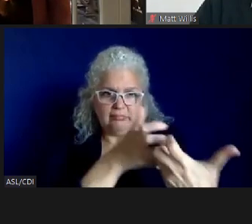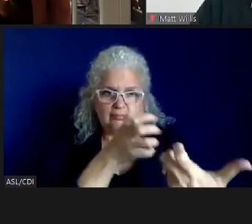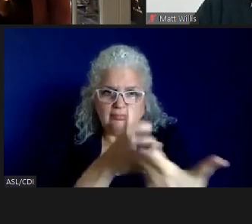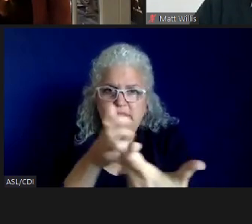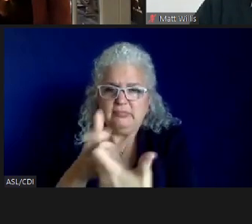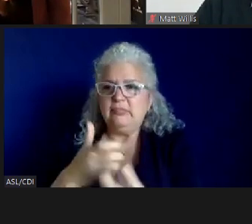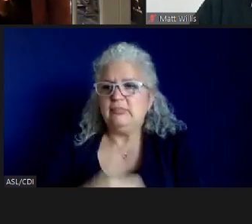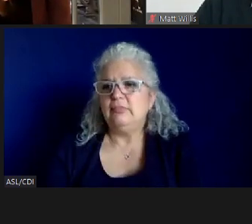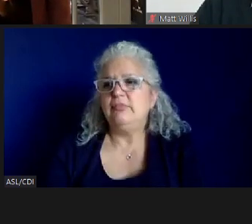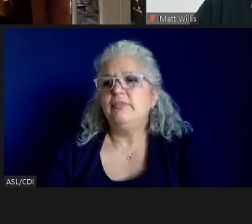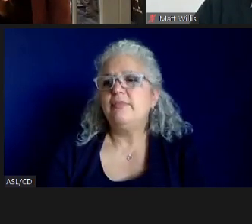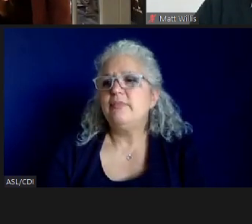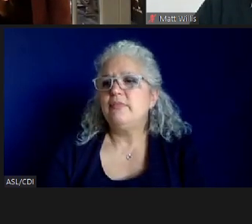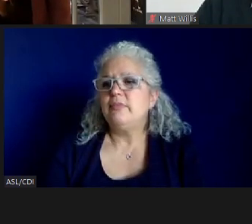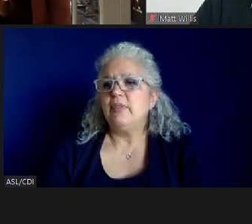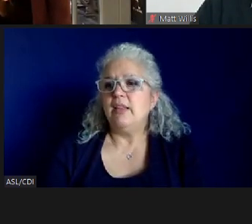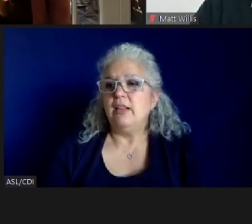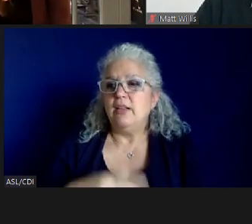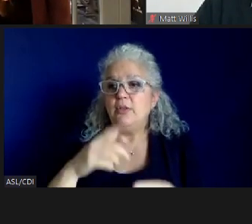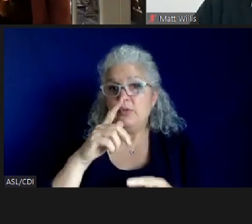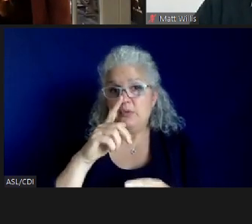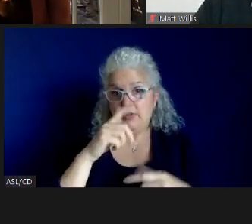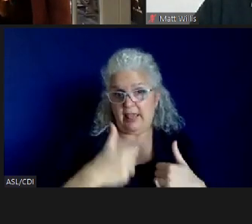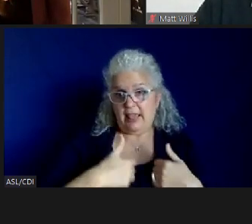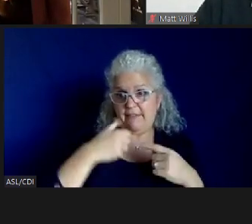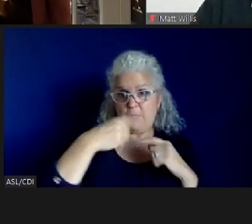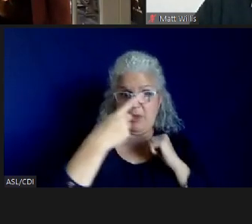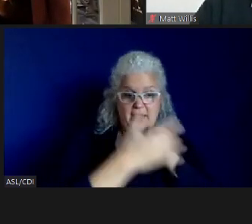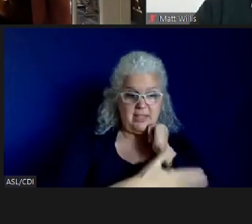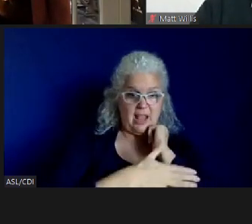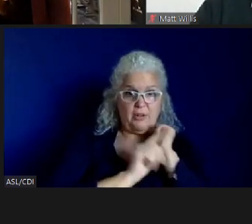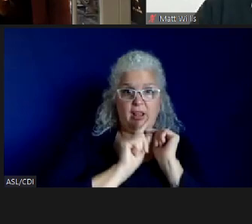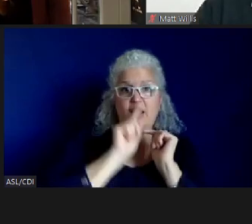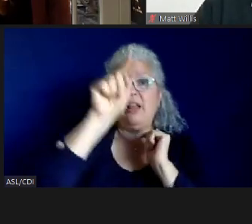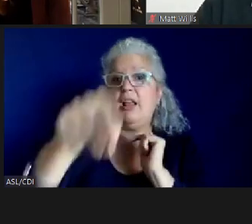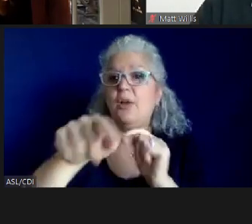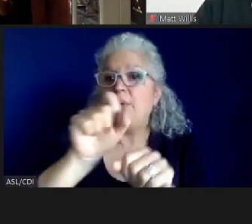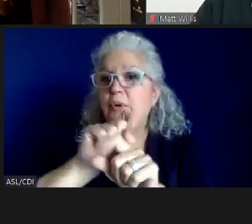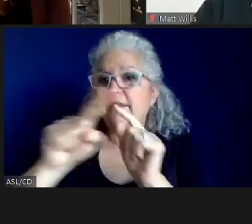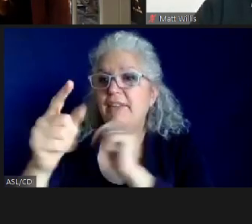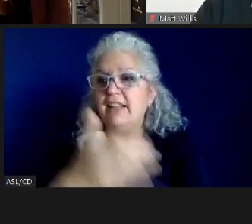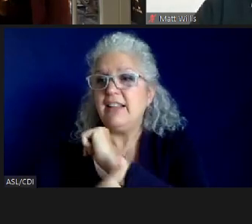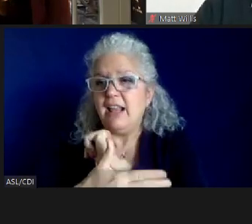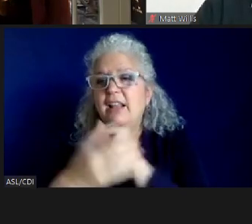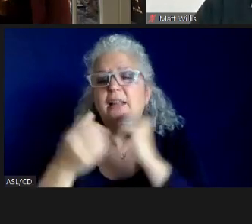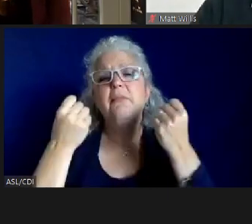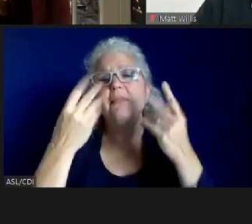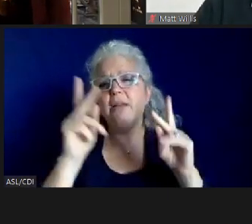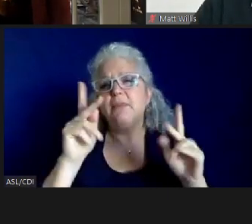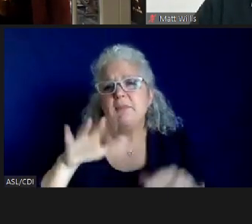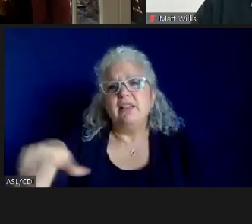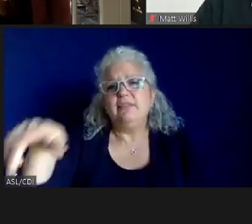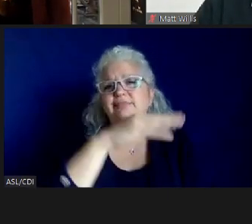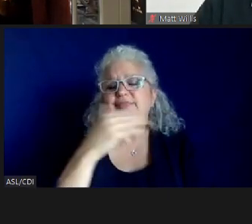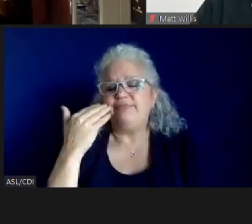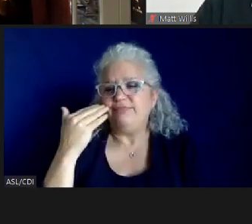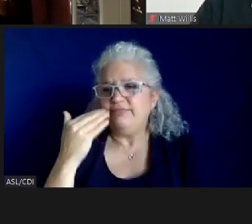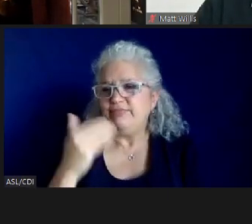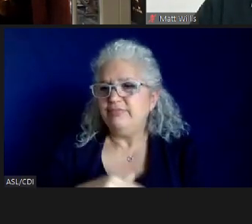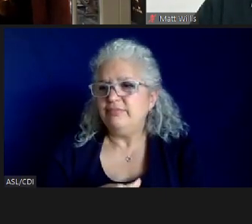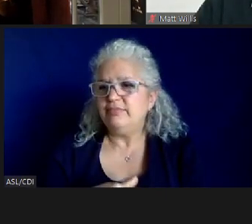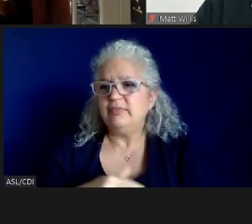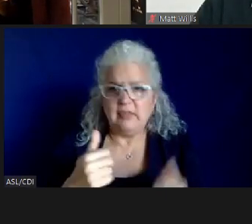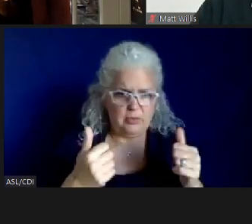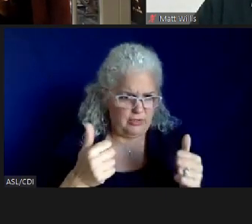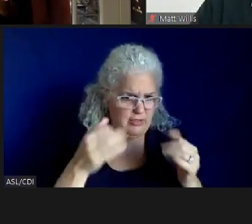of course, happens frequently in our globalized world, it's going to be based upon your risk factor. So getting back to